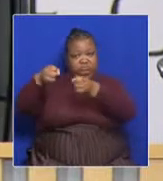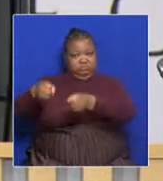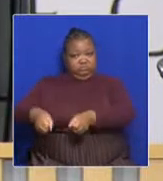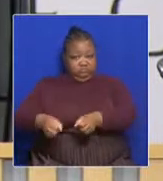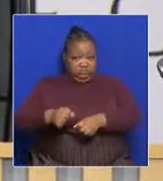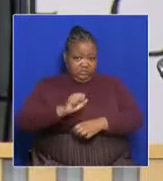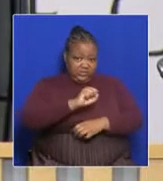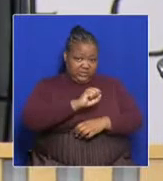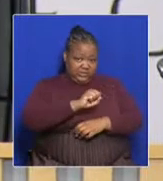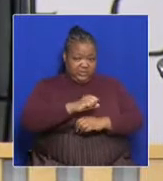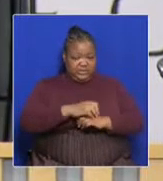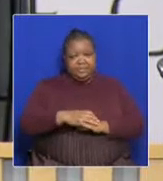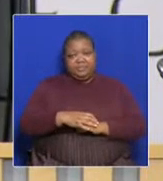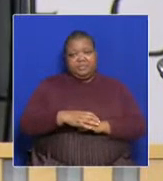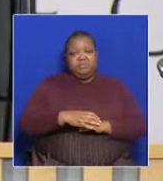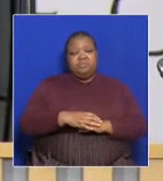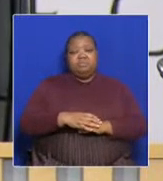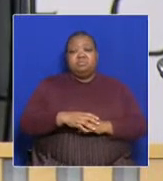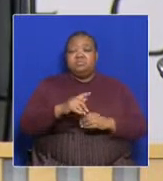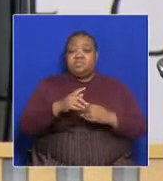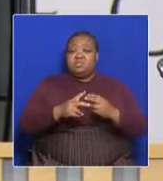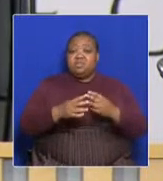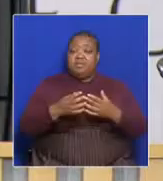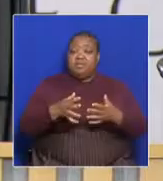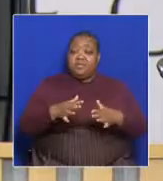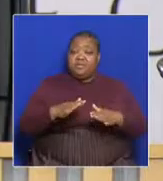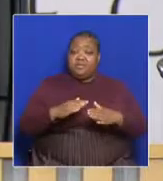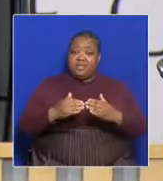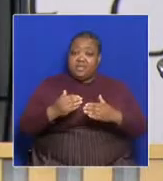it sealed thereafter? Yes, it was. By who?